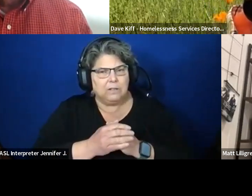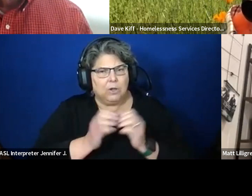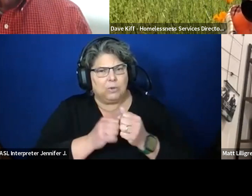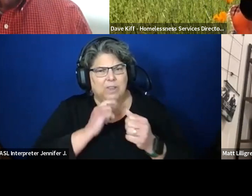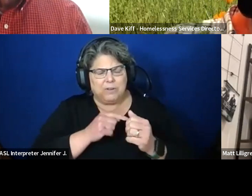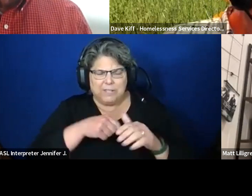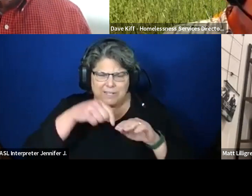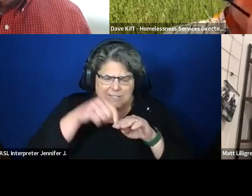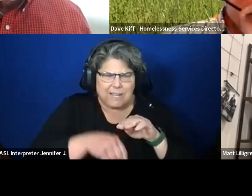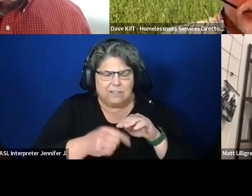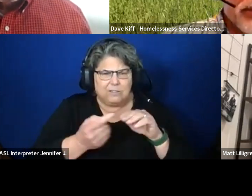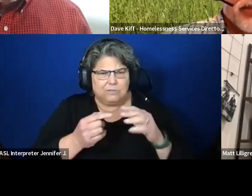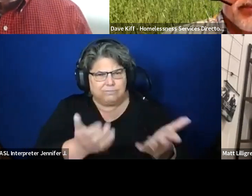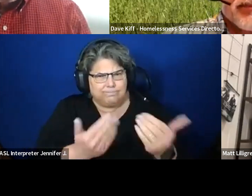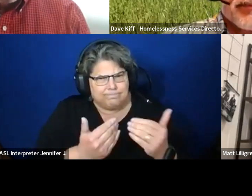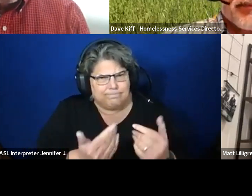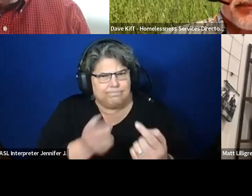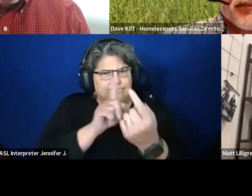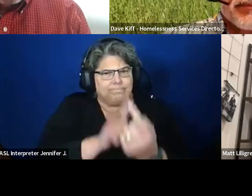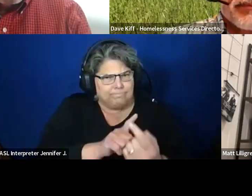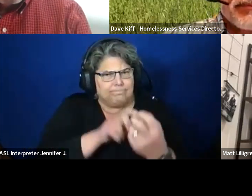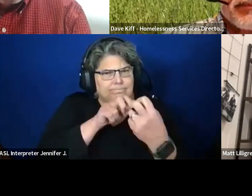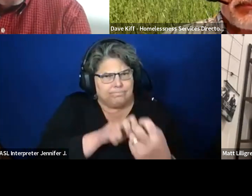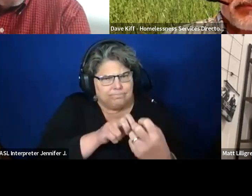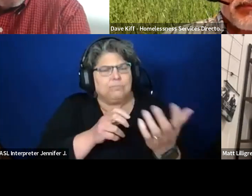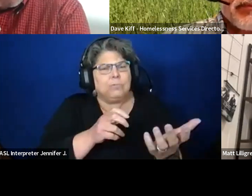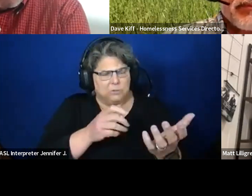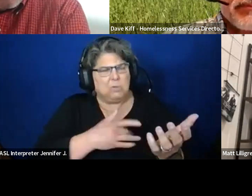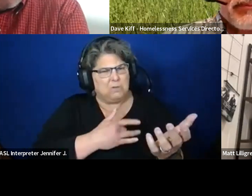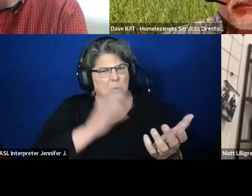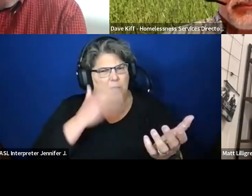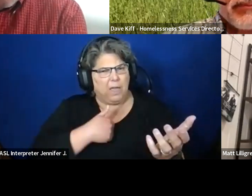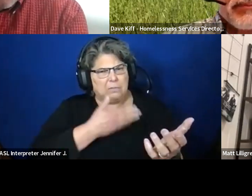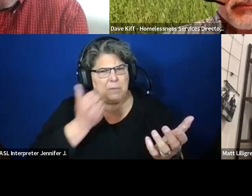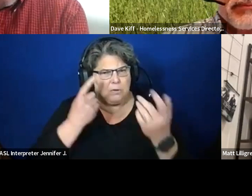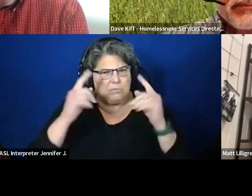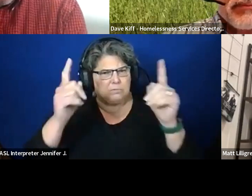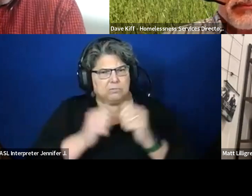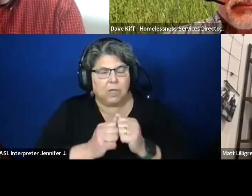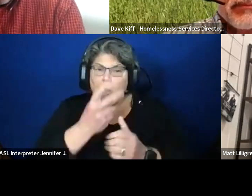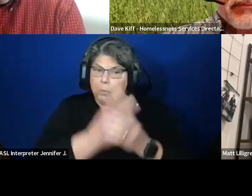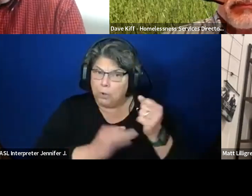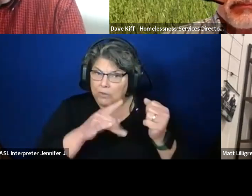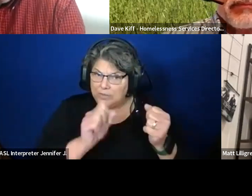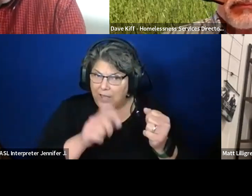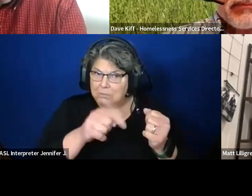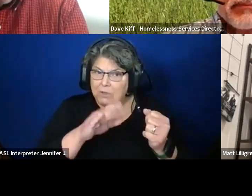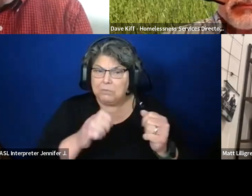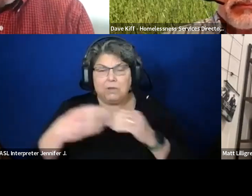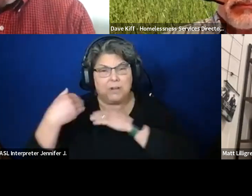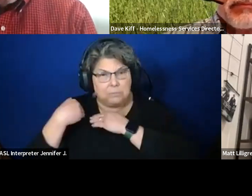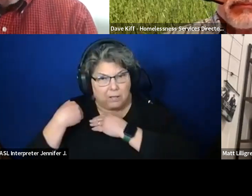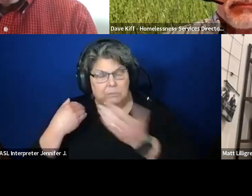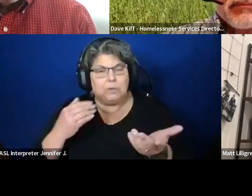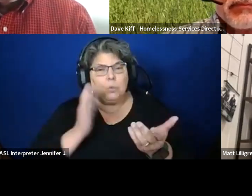engagement, we will anticipate better outcomes. There'll be accountability on both sides with case managers as